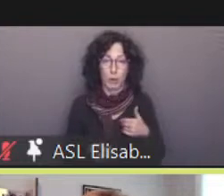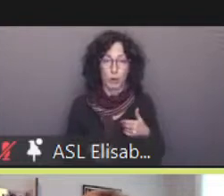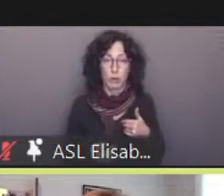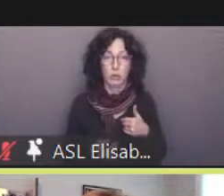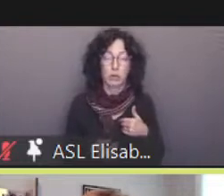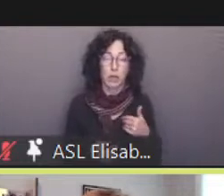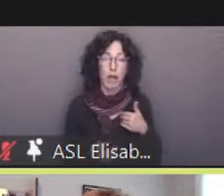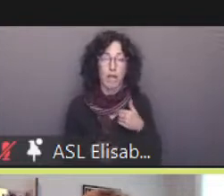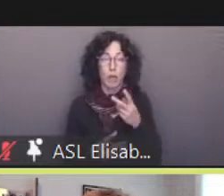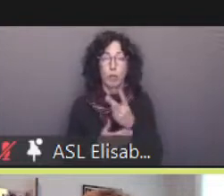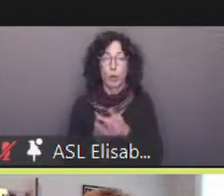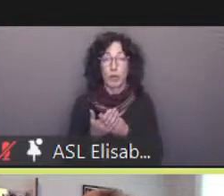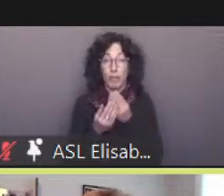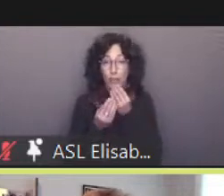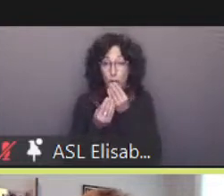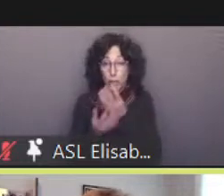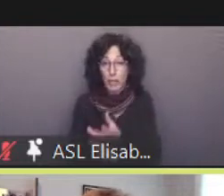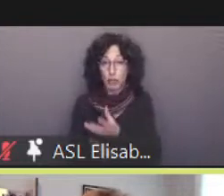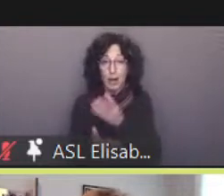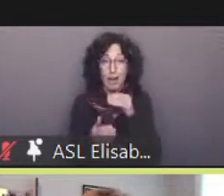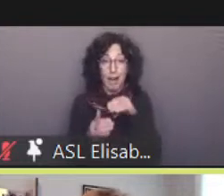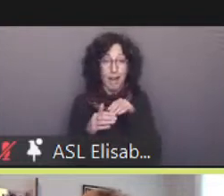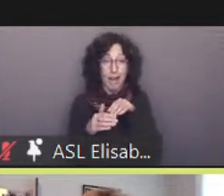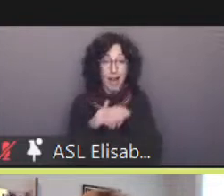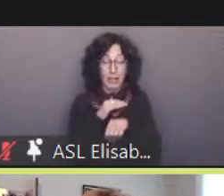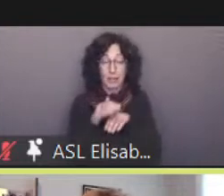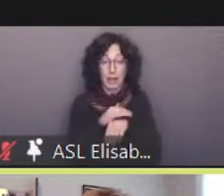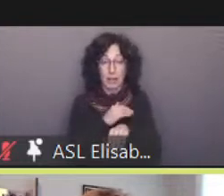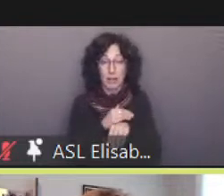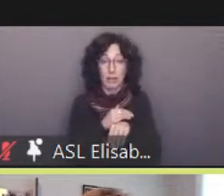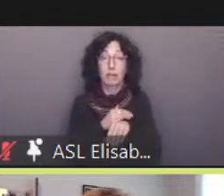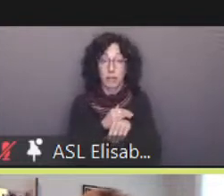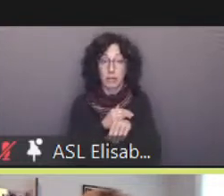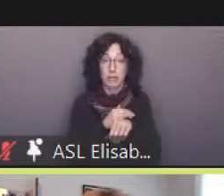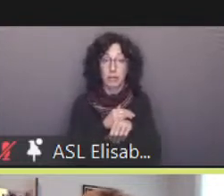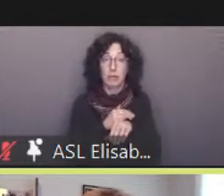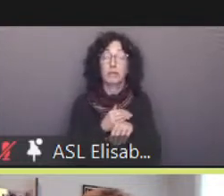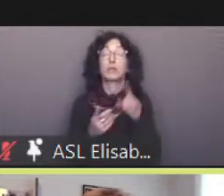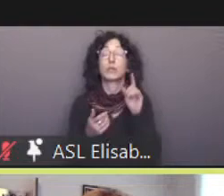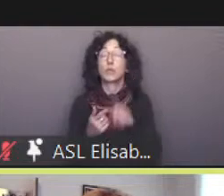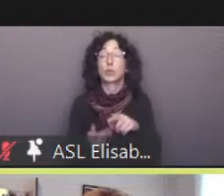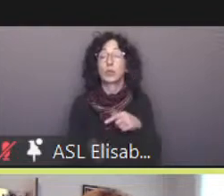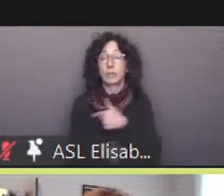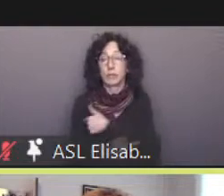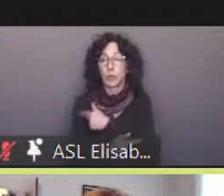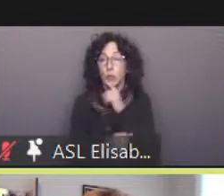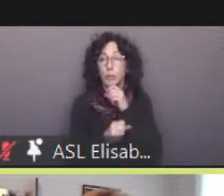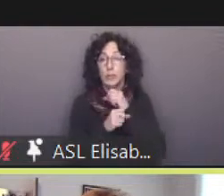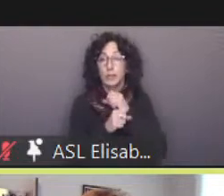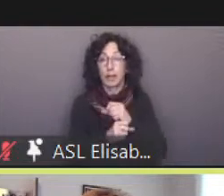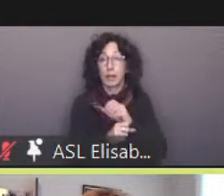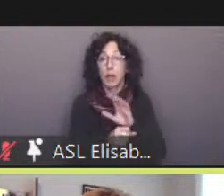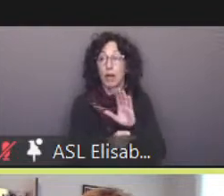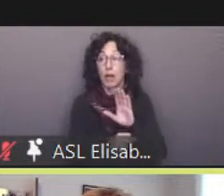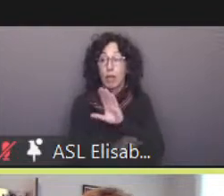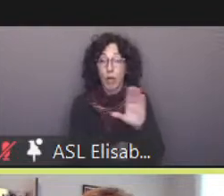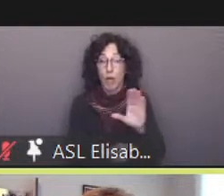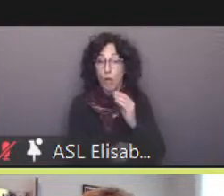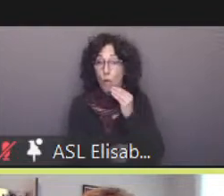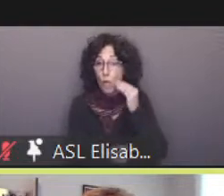the information and access they need to get vaccinated will protect their household and the